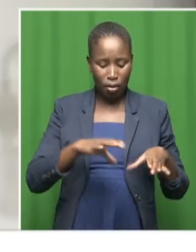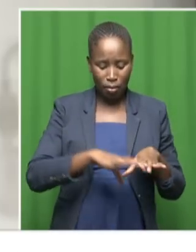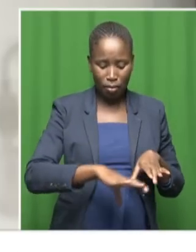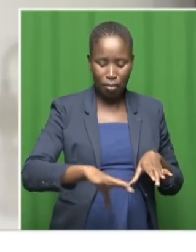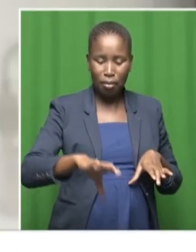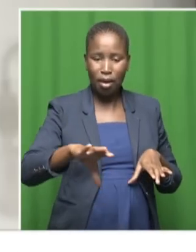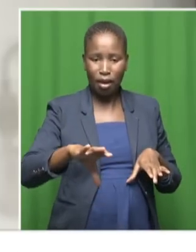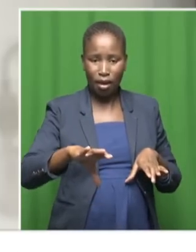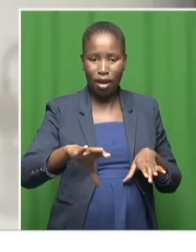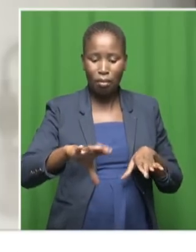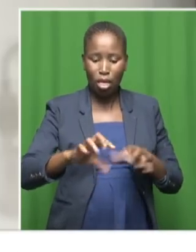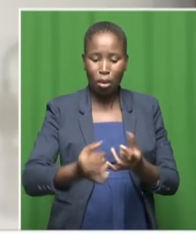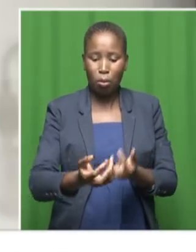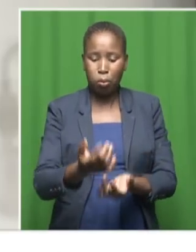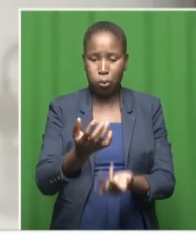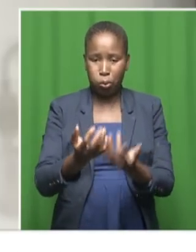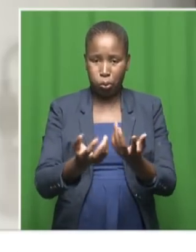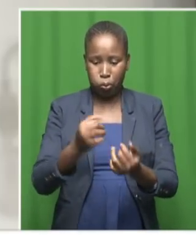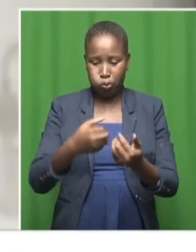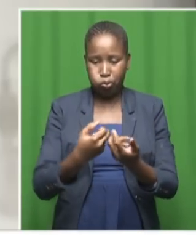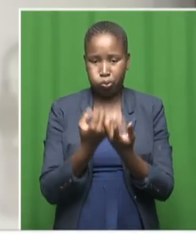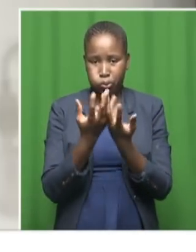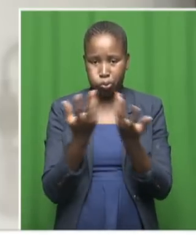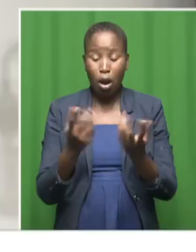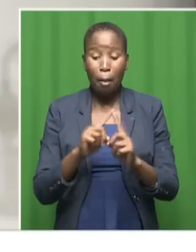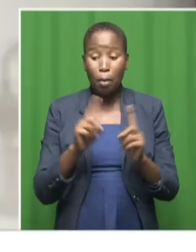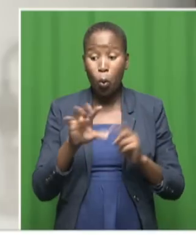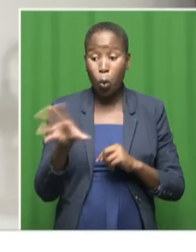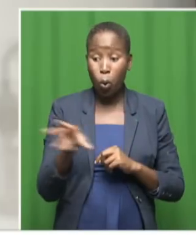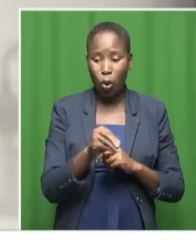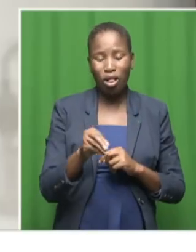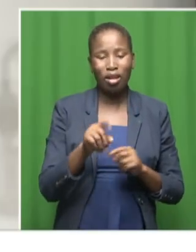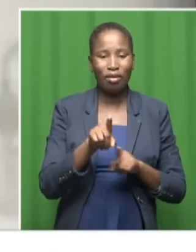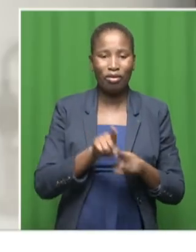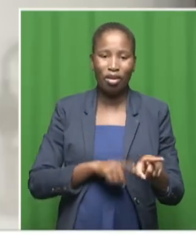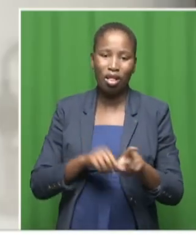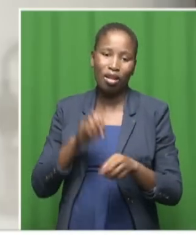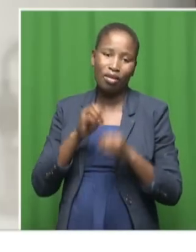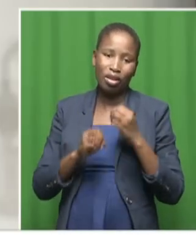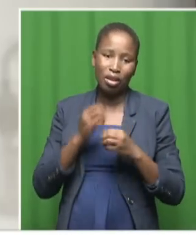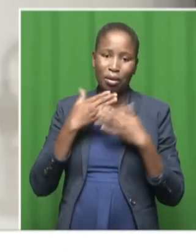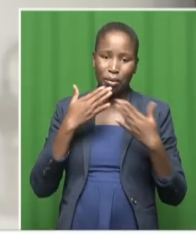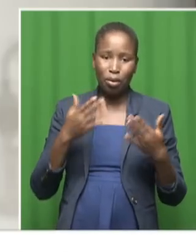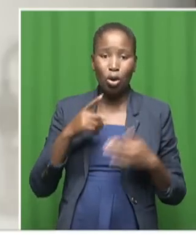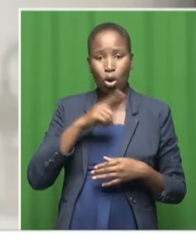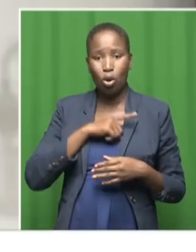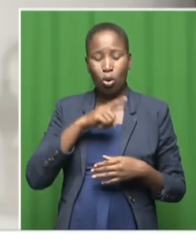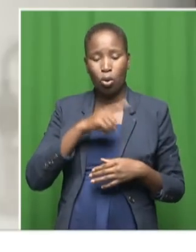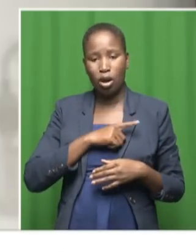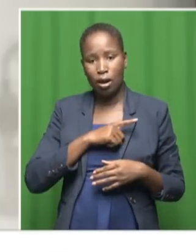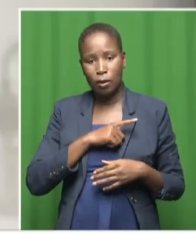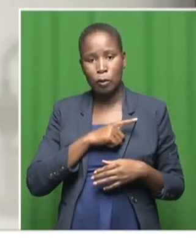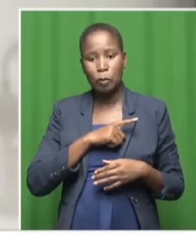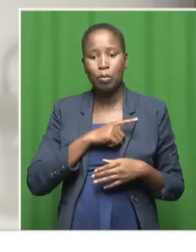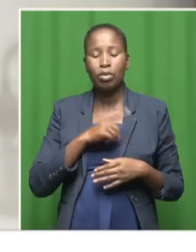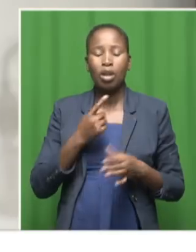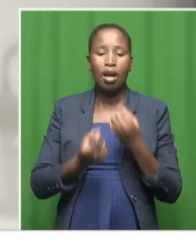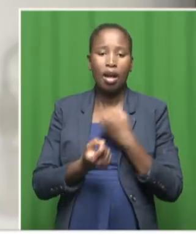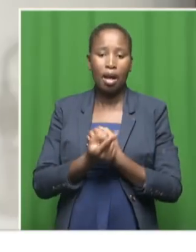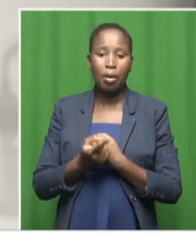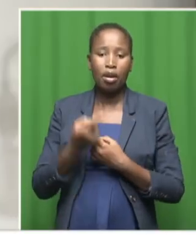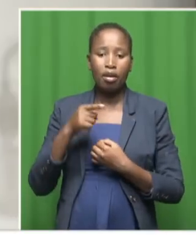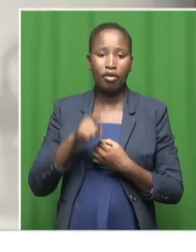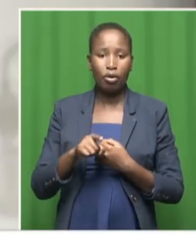pipelines or pump stations have failed. This is partly because of the increased pressure our